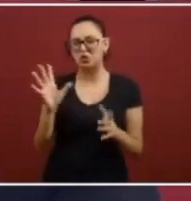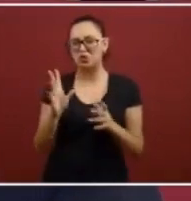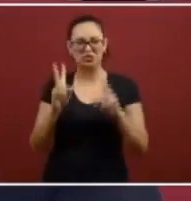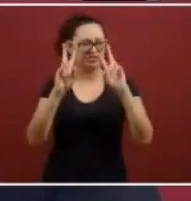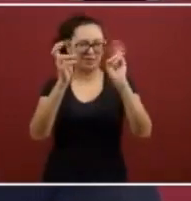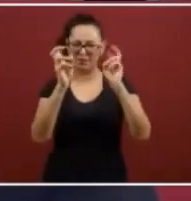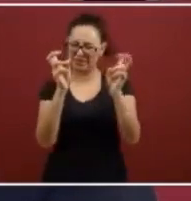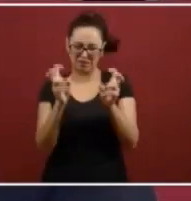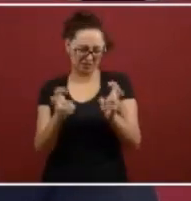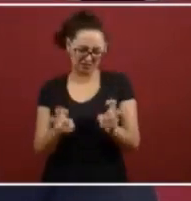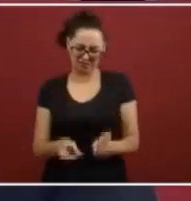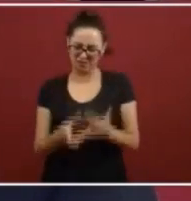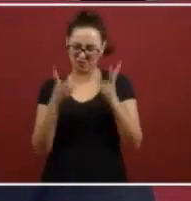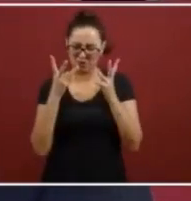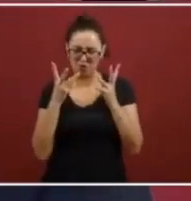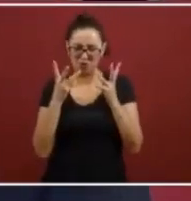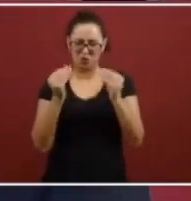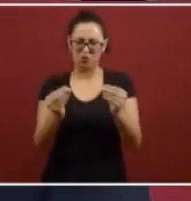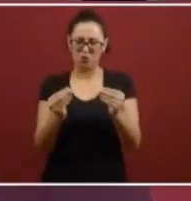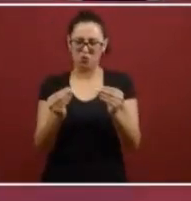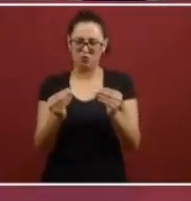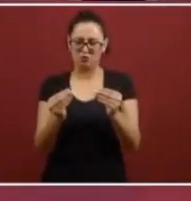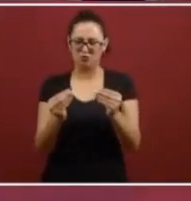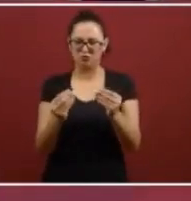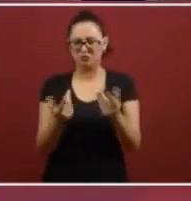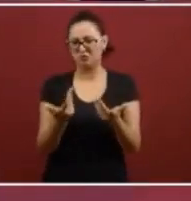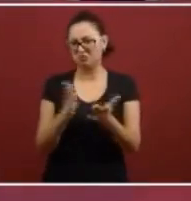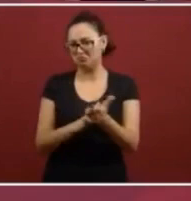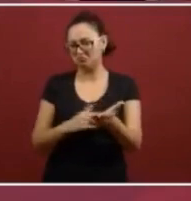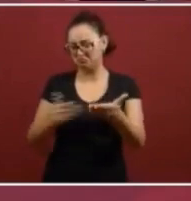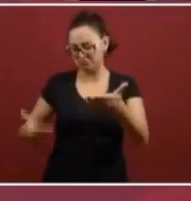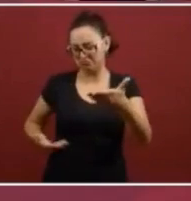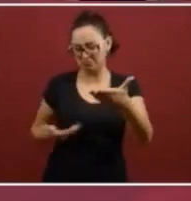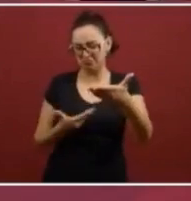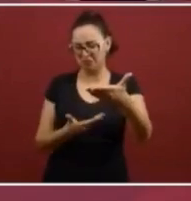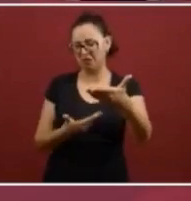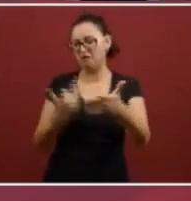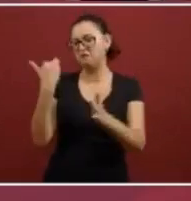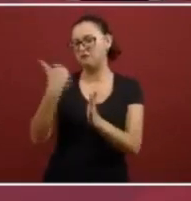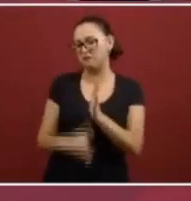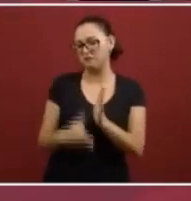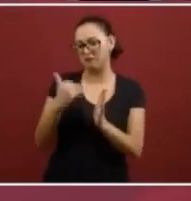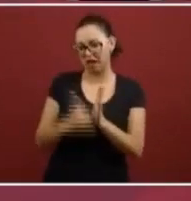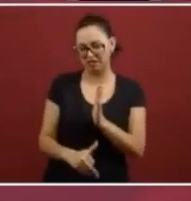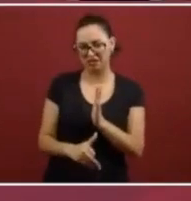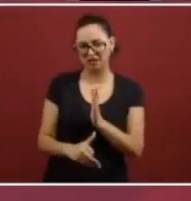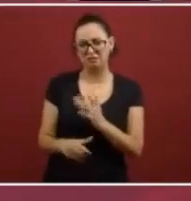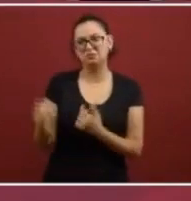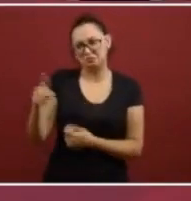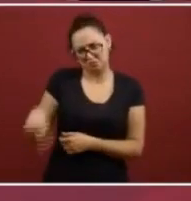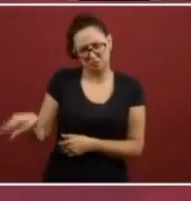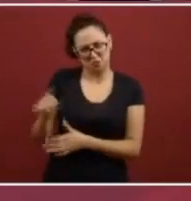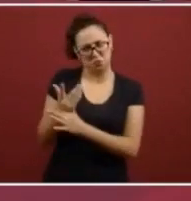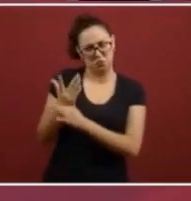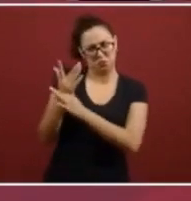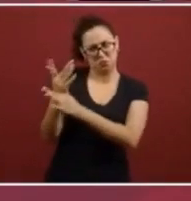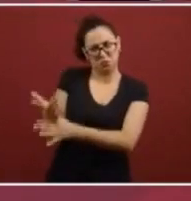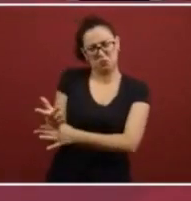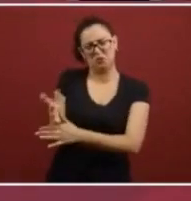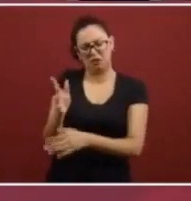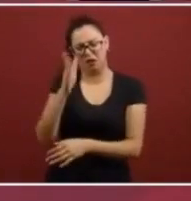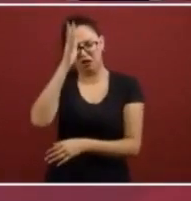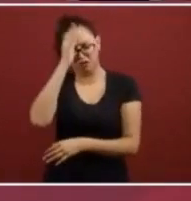temas because there's too los que many no se incluyen en este documento. themes which Ellos are mismos areas that are así not lo, included in the